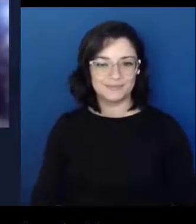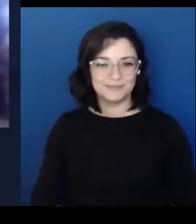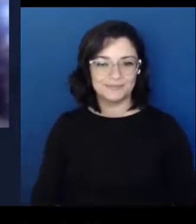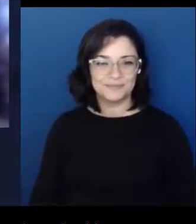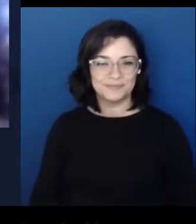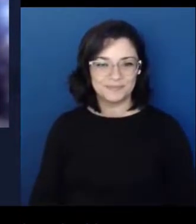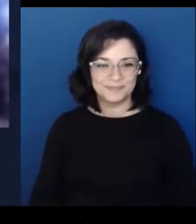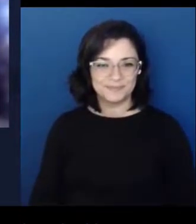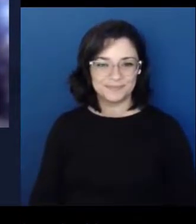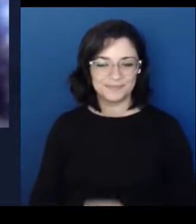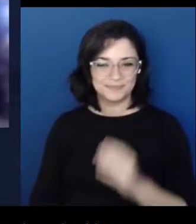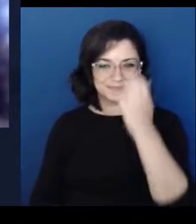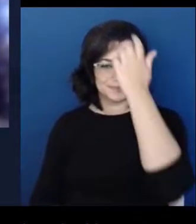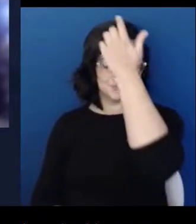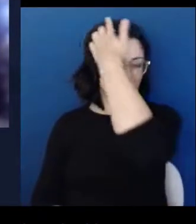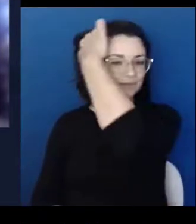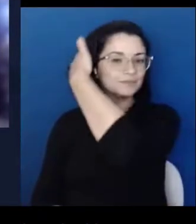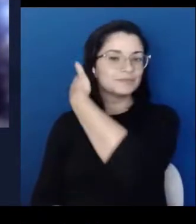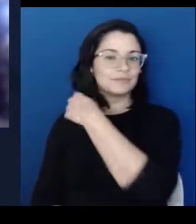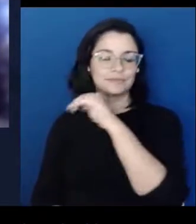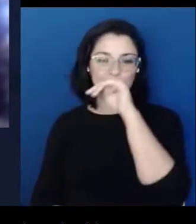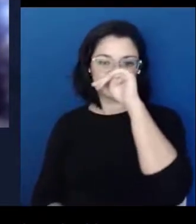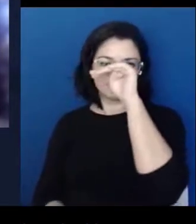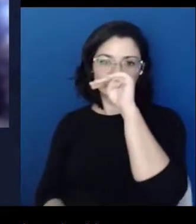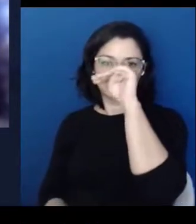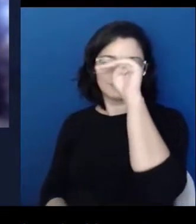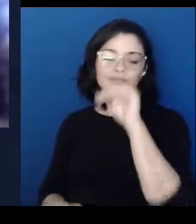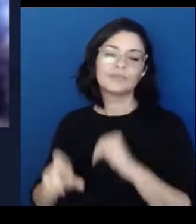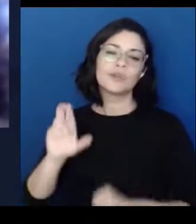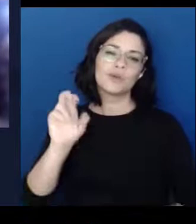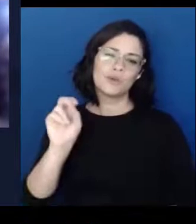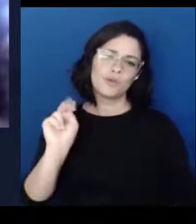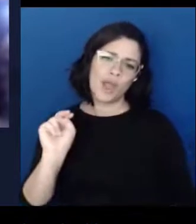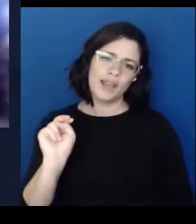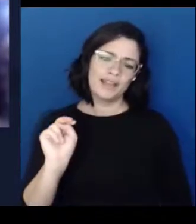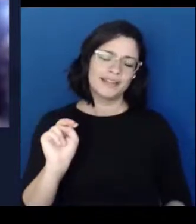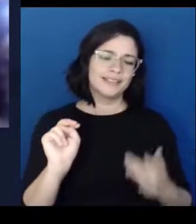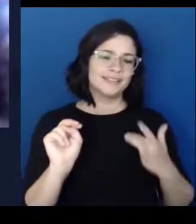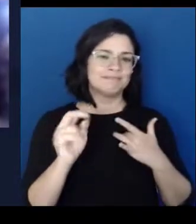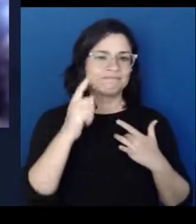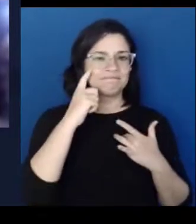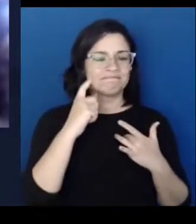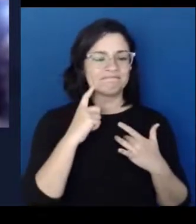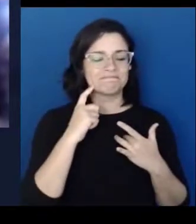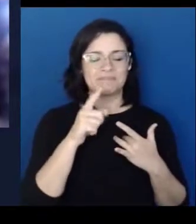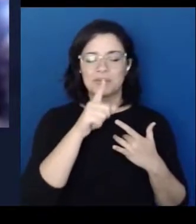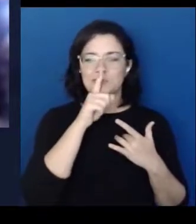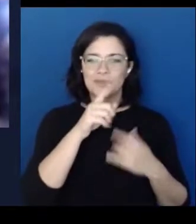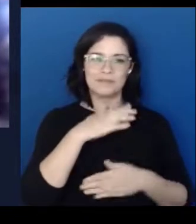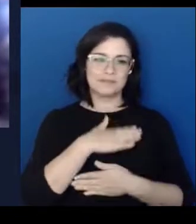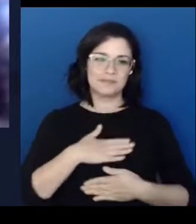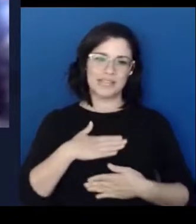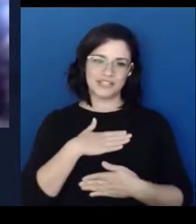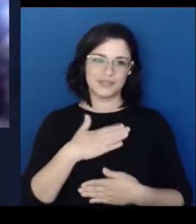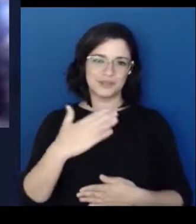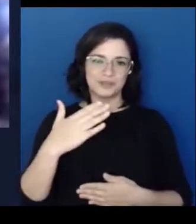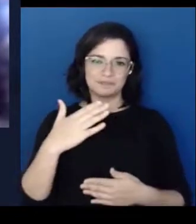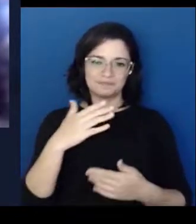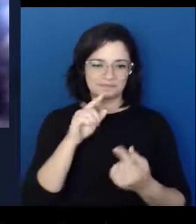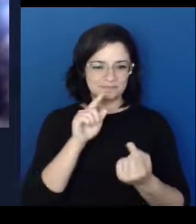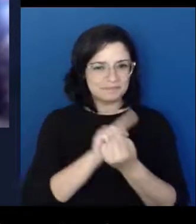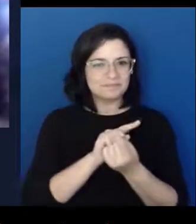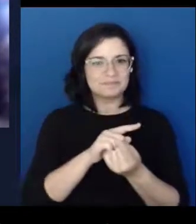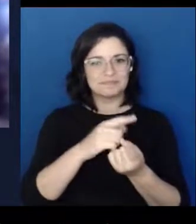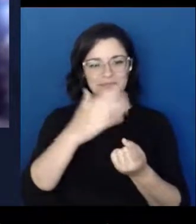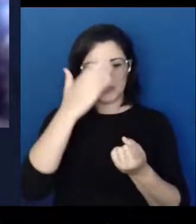Ron, you bring tears to my eyes. It's been a true pleasure getting to know you and having you on the board, and I am proud to call